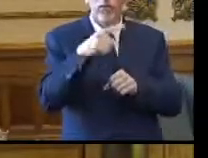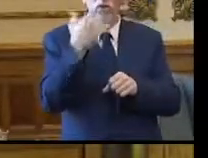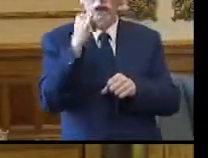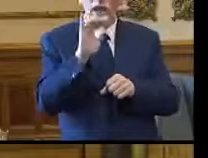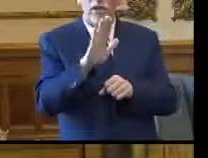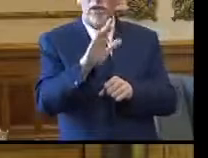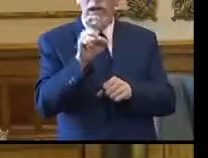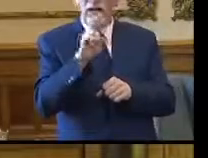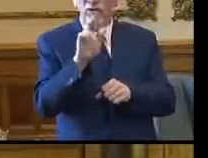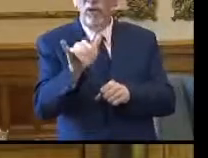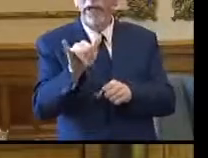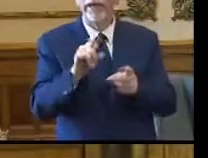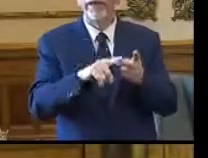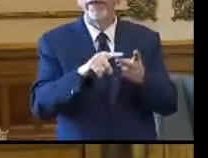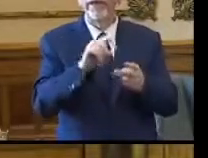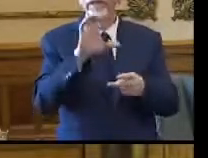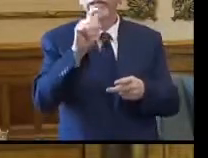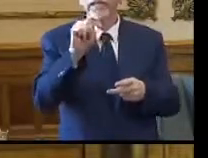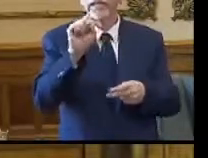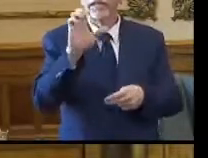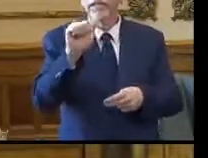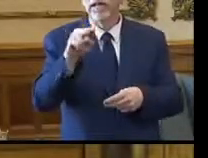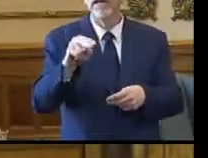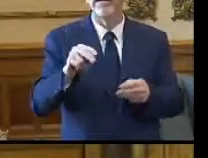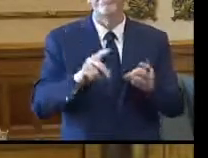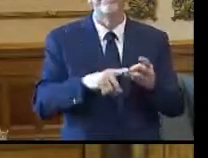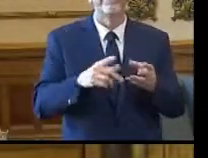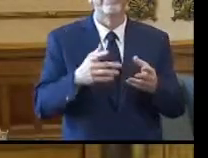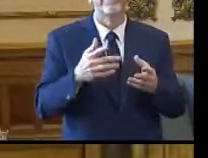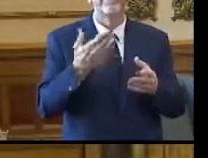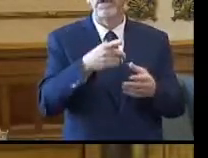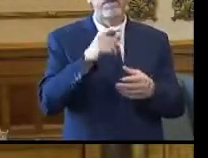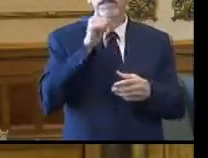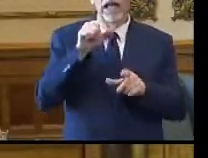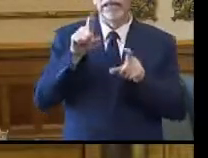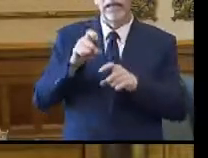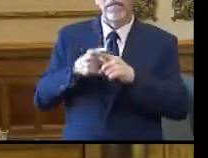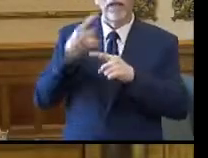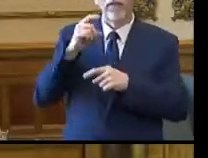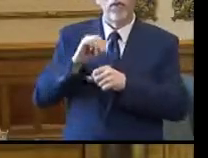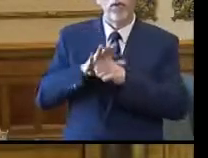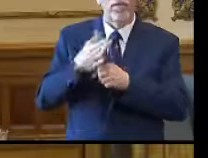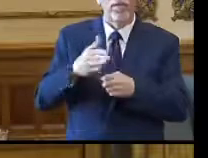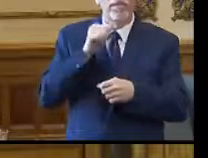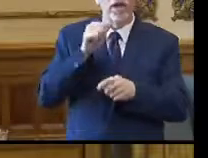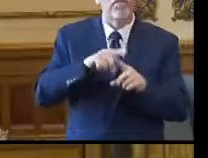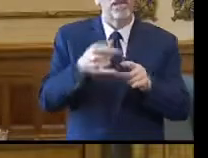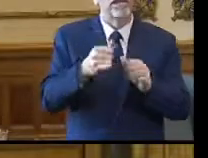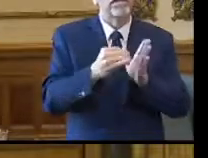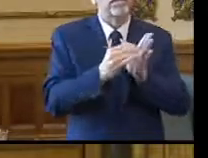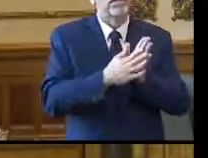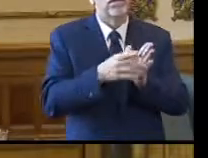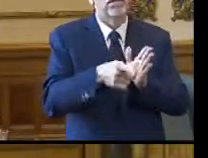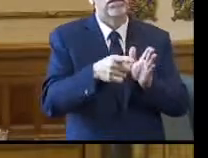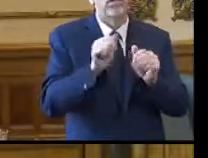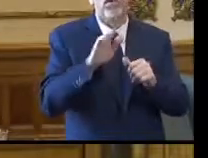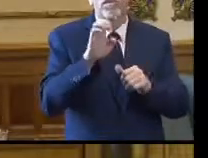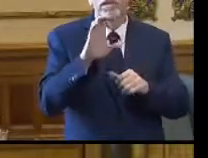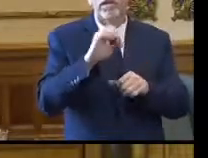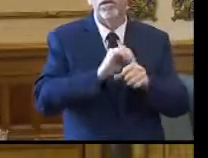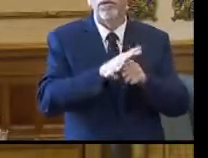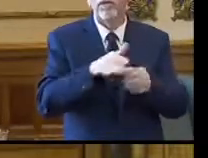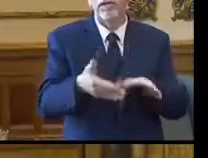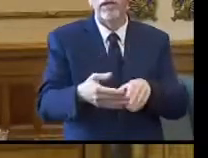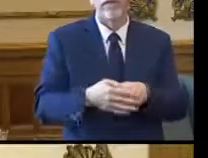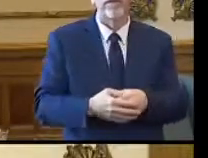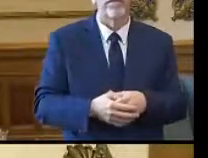their x-rays, based on their CT scan, even if they're not testing positive for COVID-19, to document their COVID-19 death. Yeah,